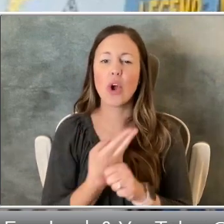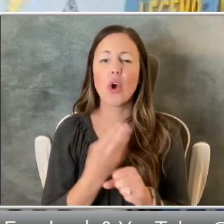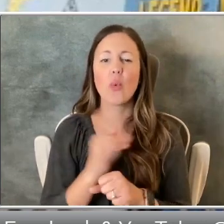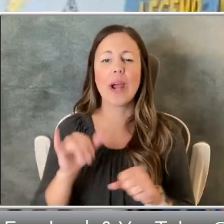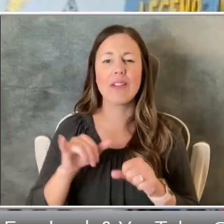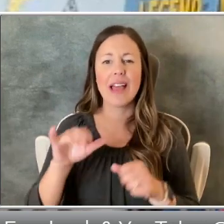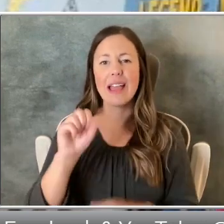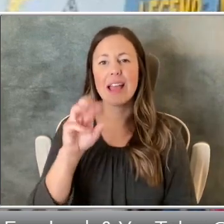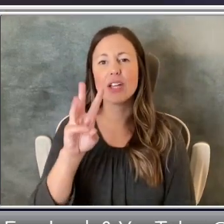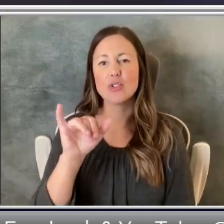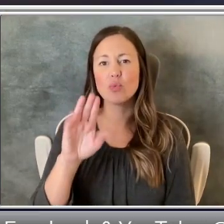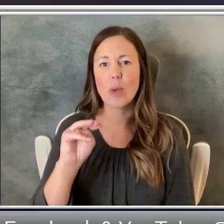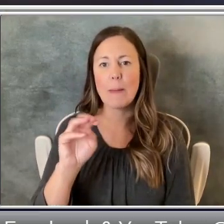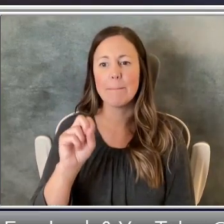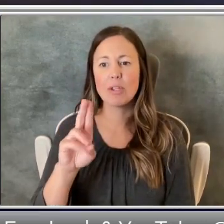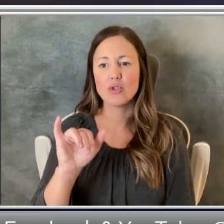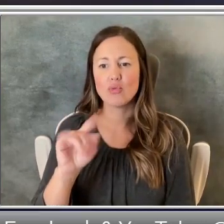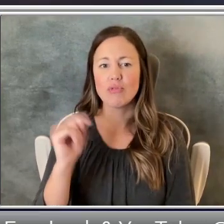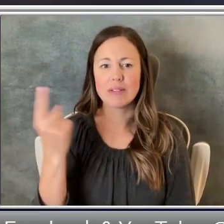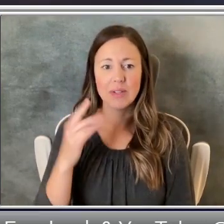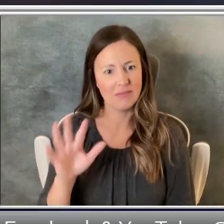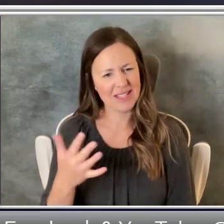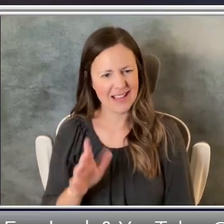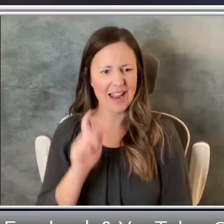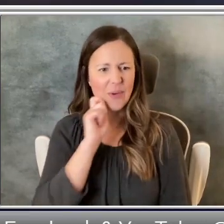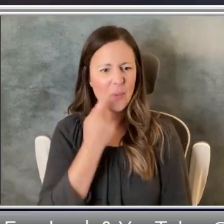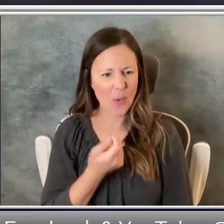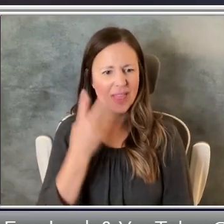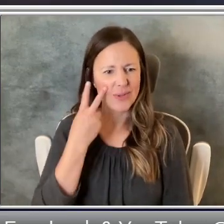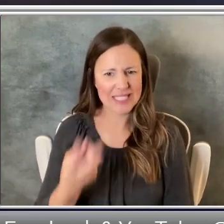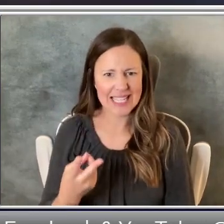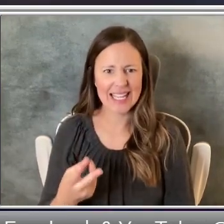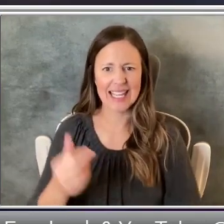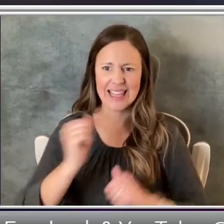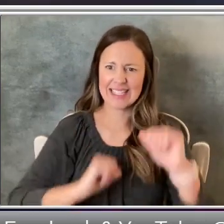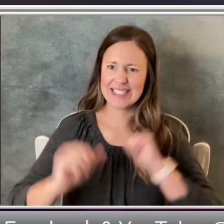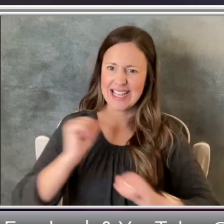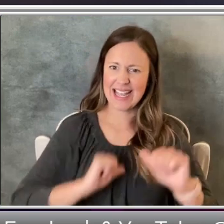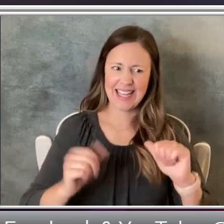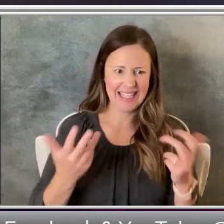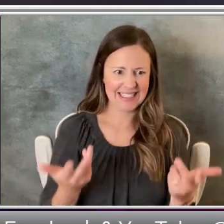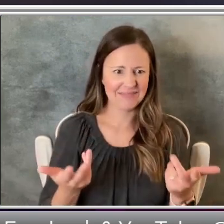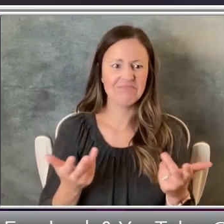or something. Well, it's kind of cool to see science in action. Like,